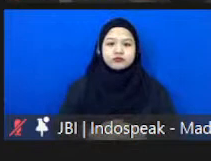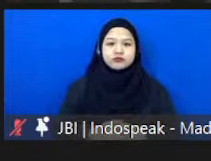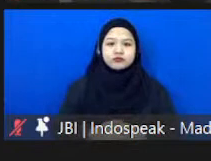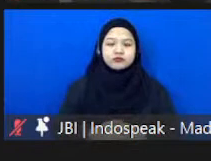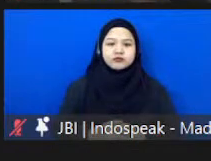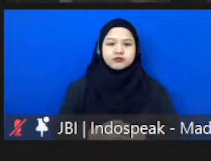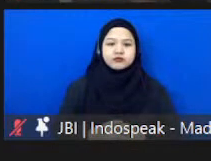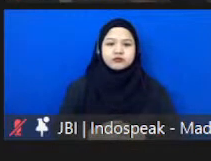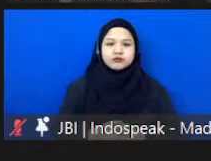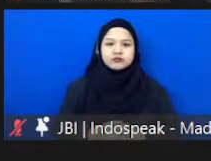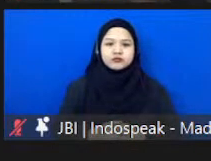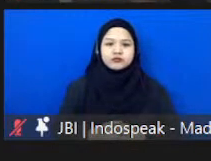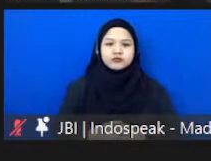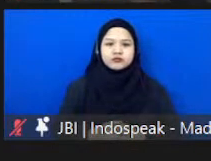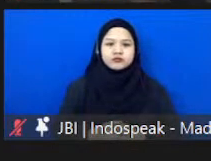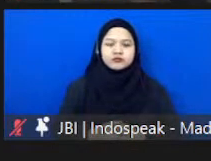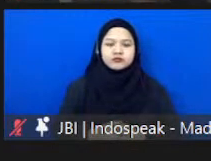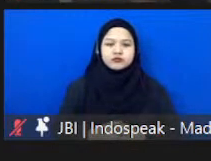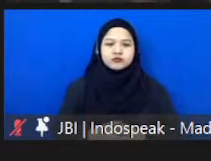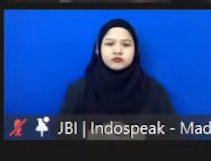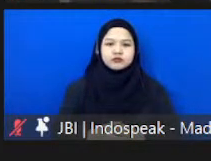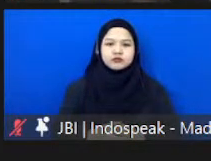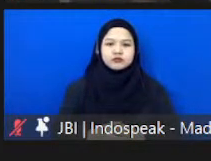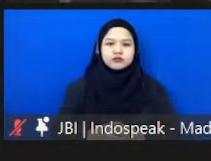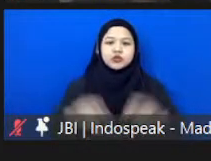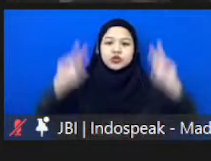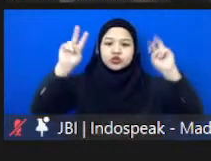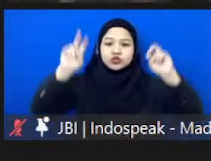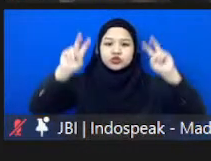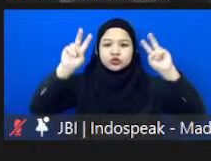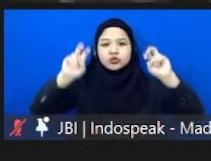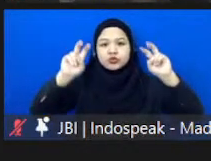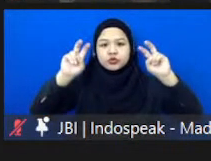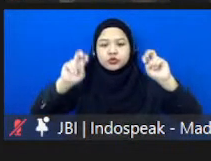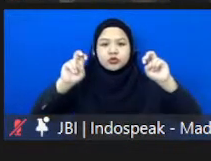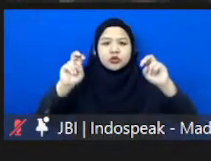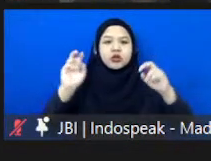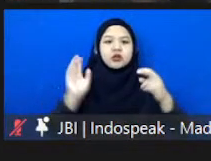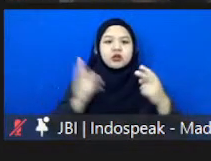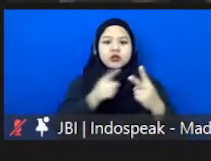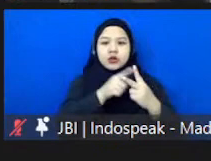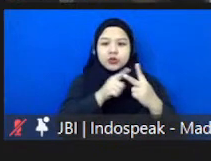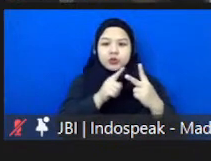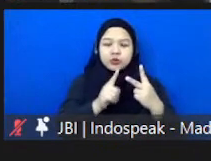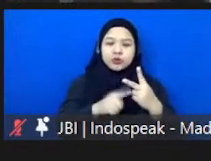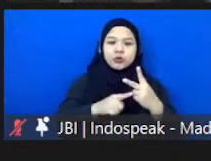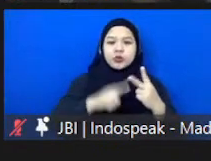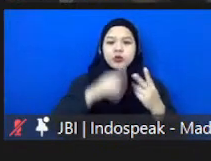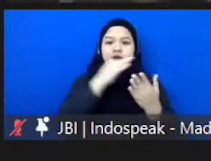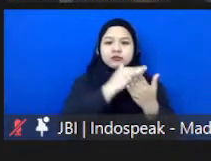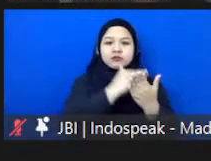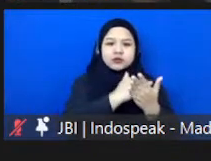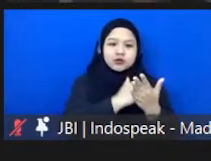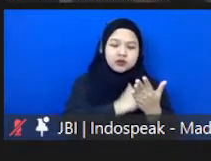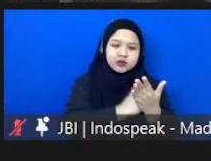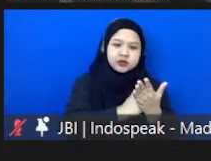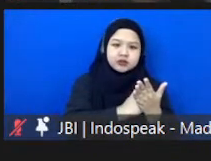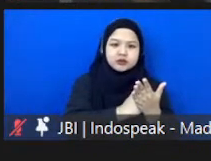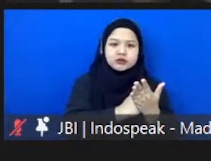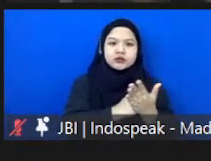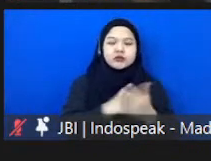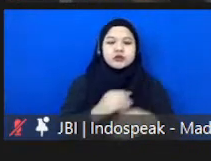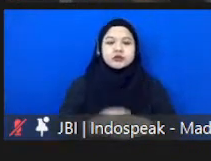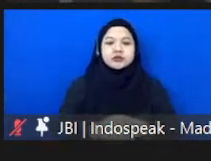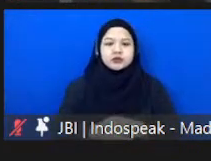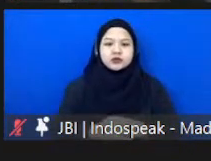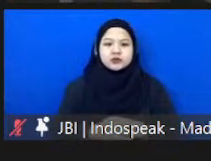Yeah. So I put the title of Tale of the Two Policies because we will explore this two kind